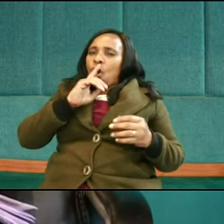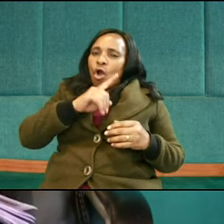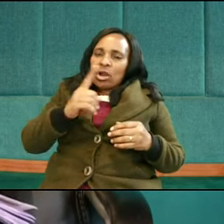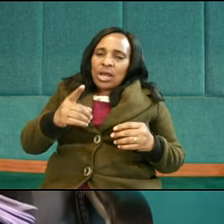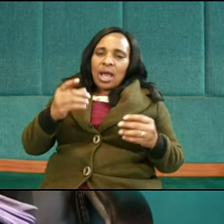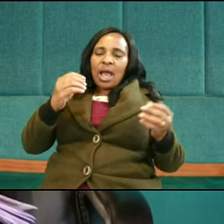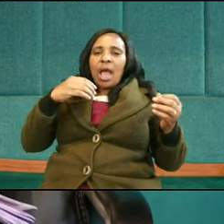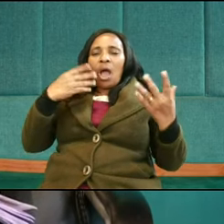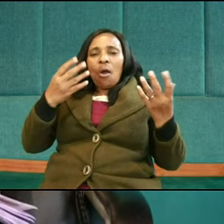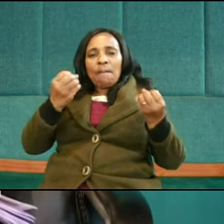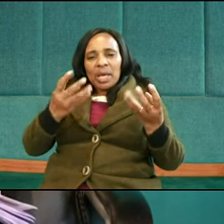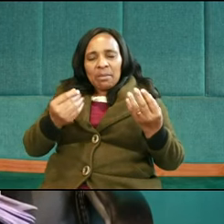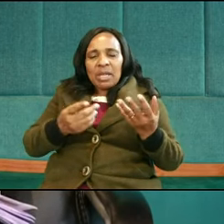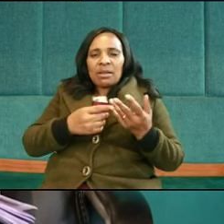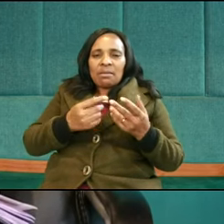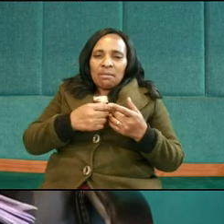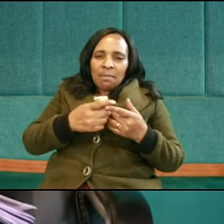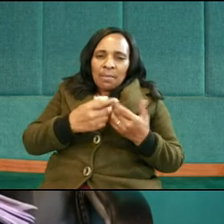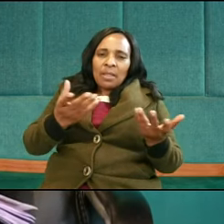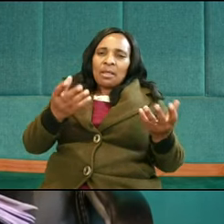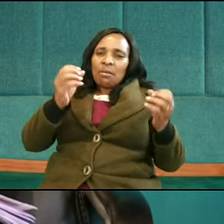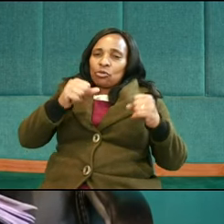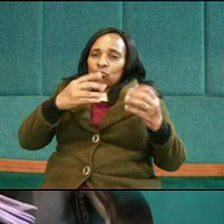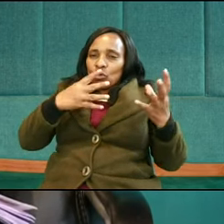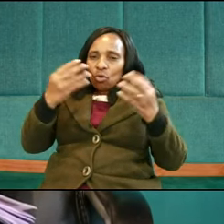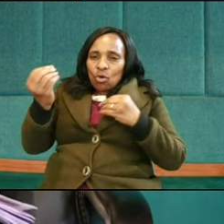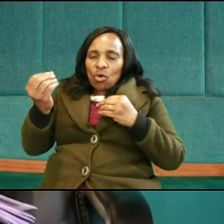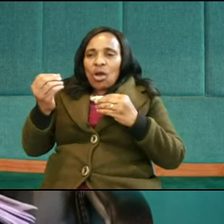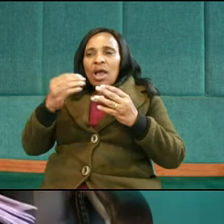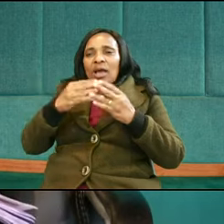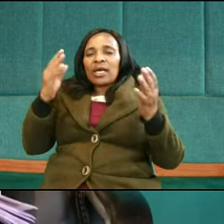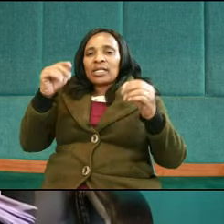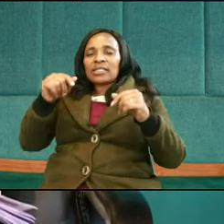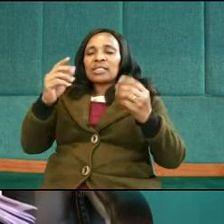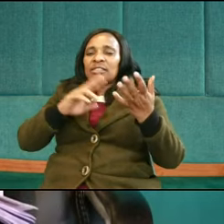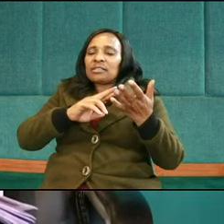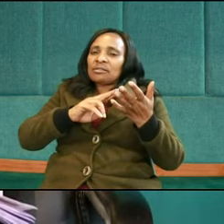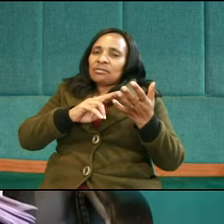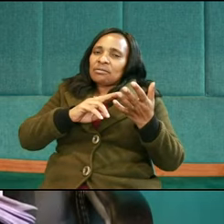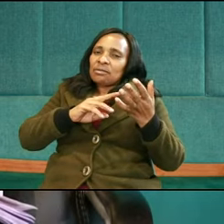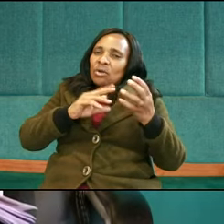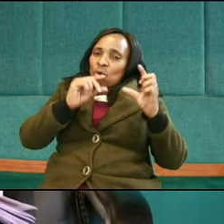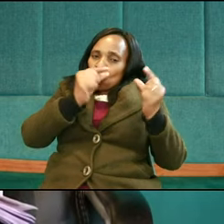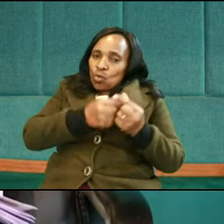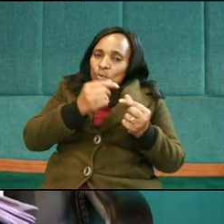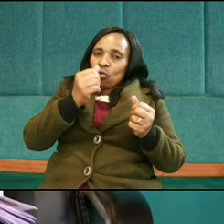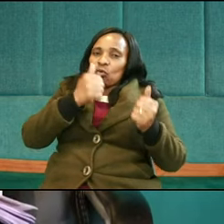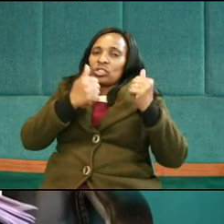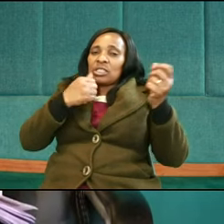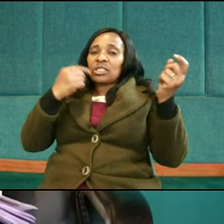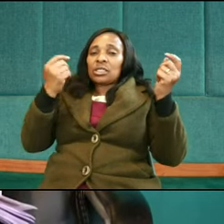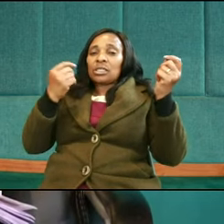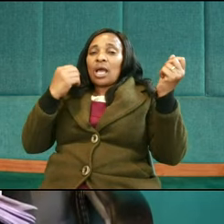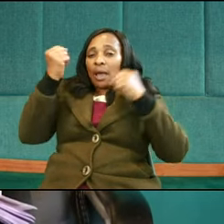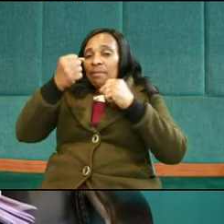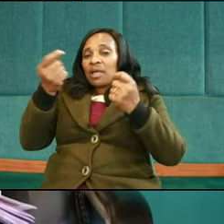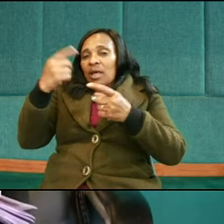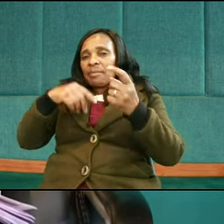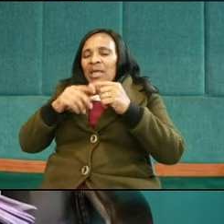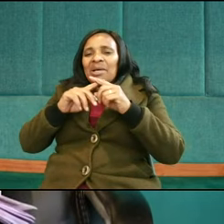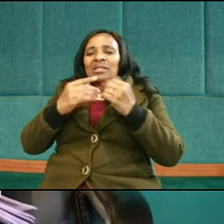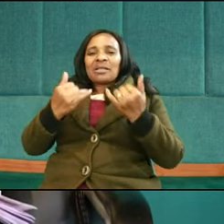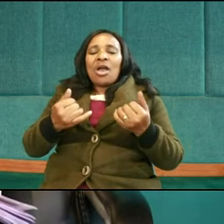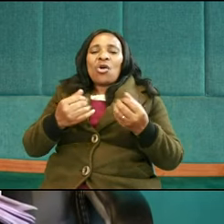many men do we have? Are we able to go against this vast army that is coming? He